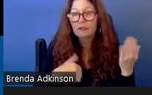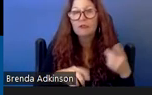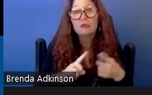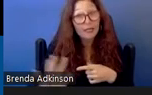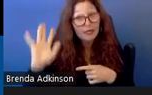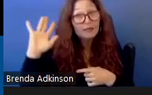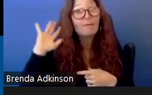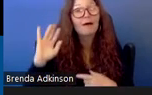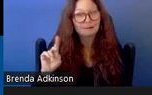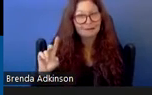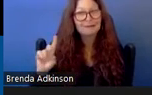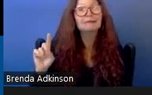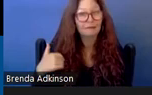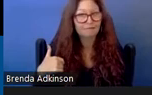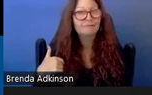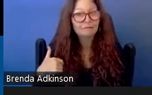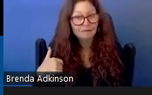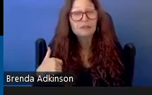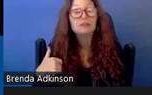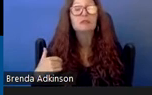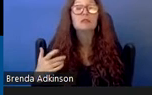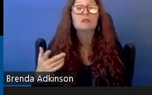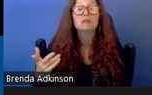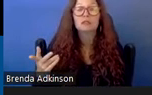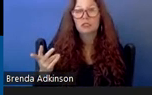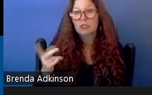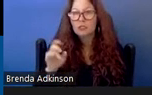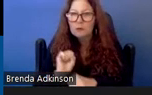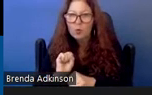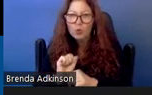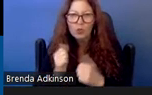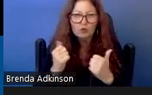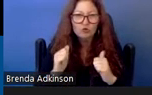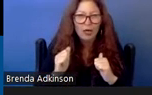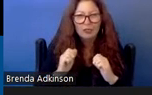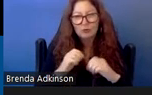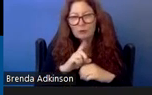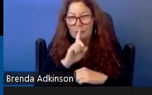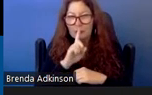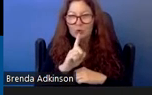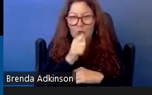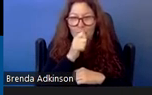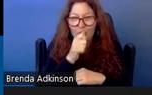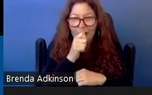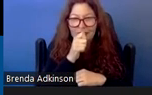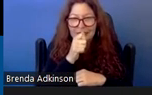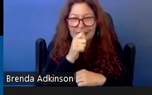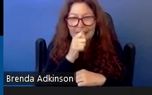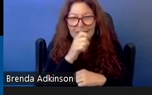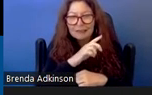past. We've been working on ensuring some privacy protections are in place for that program.